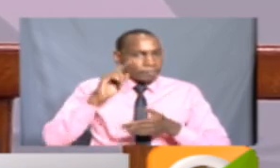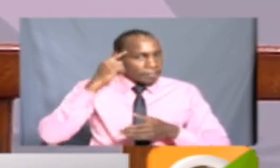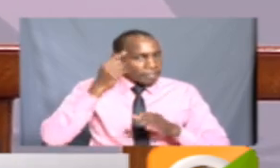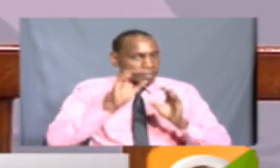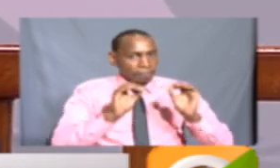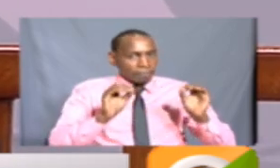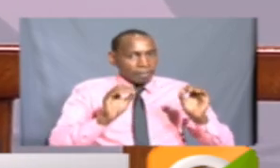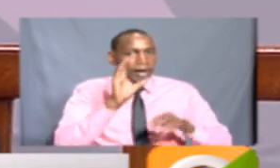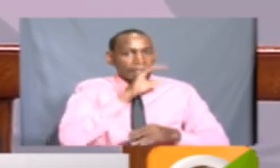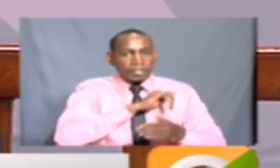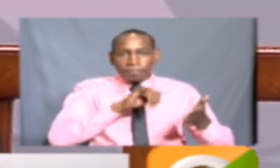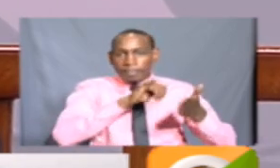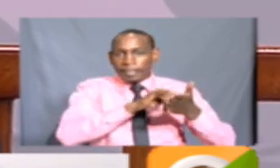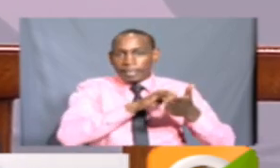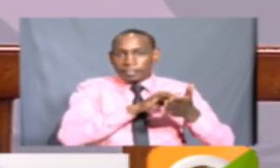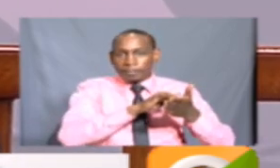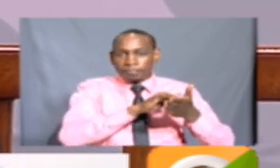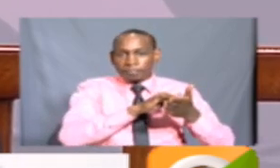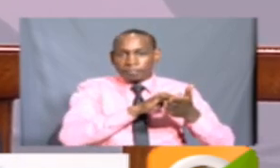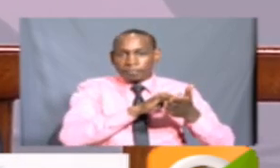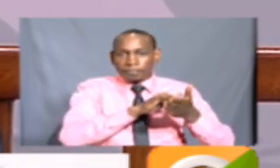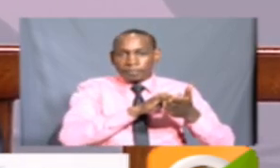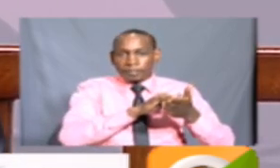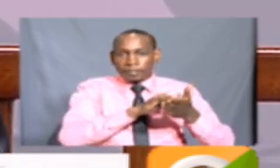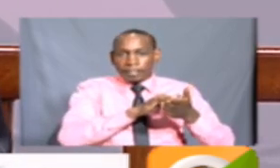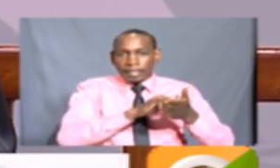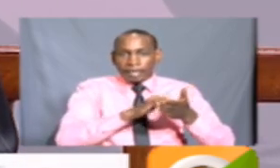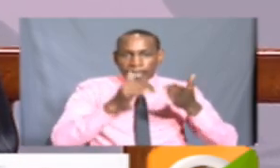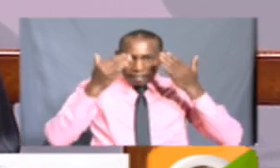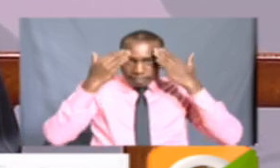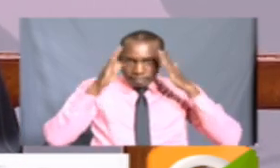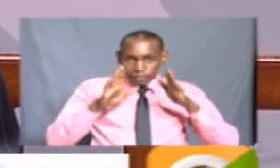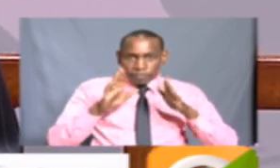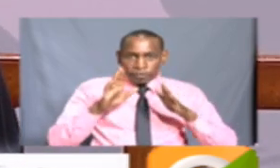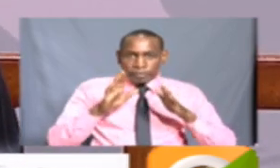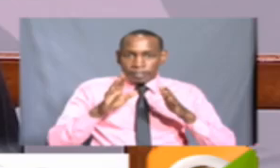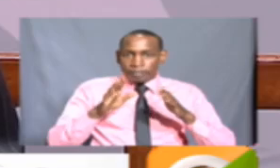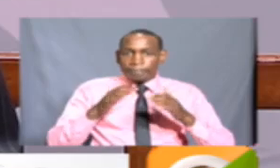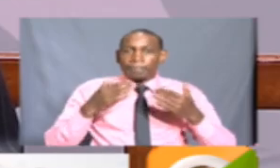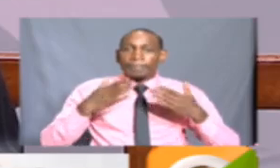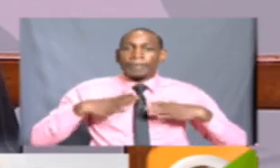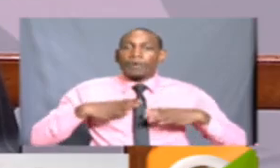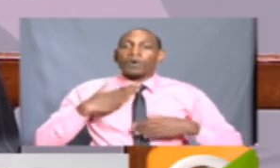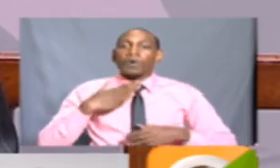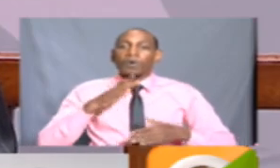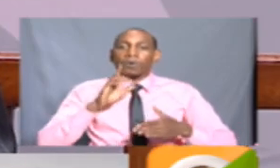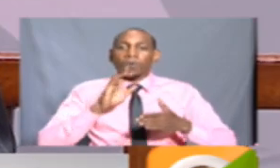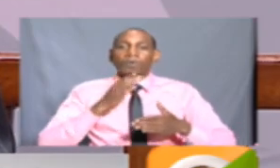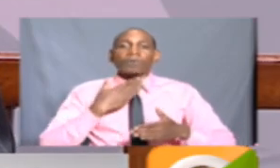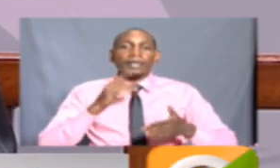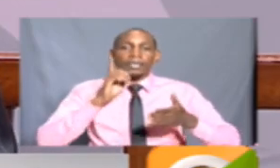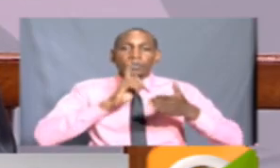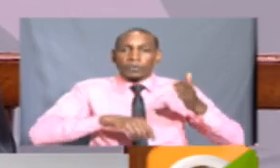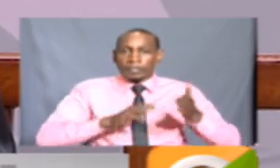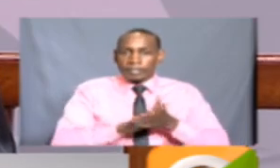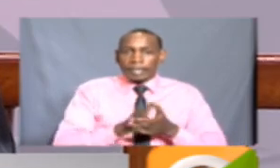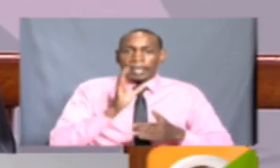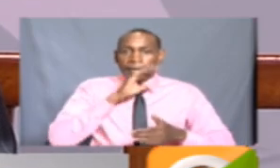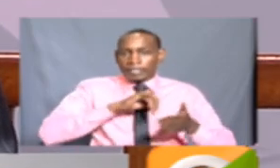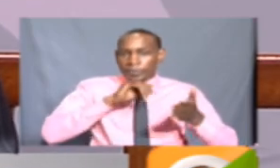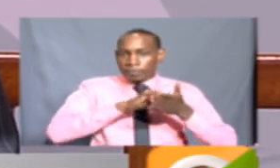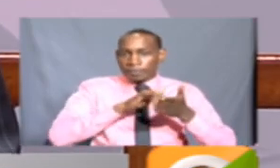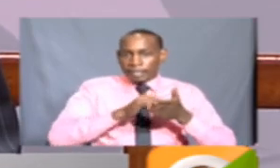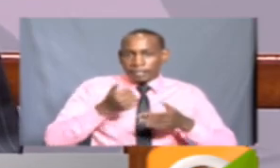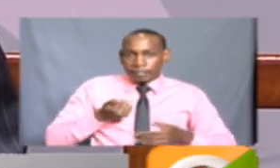is assumed that he or she knows not what he or she wants. It is assumed that he or she